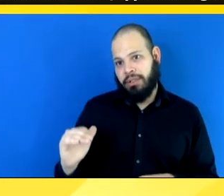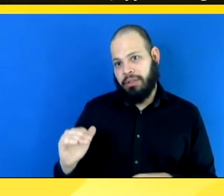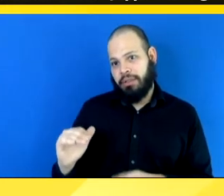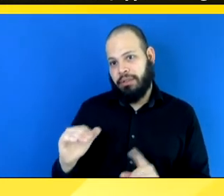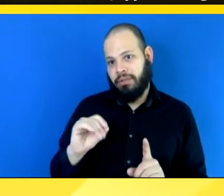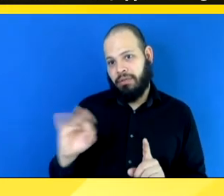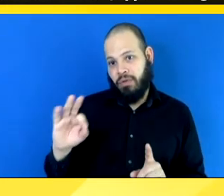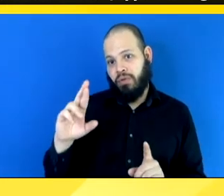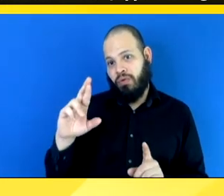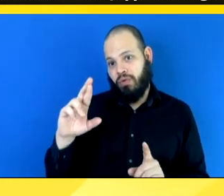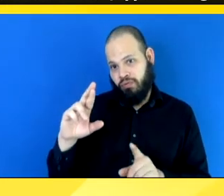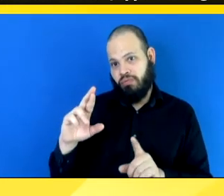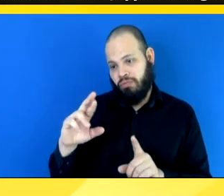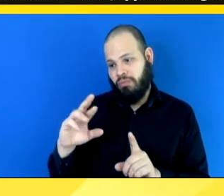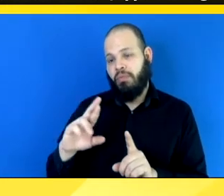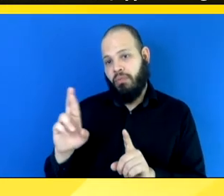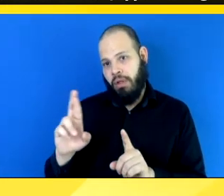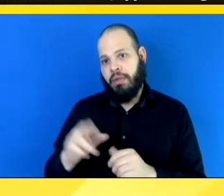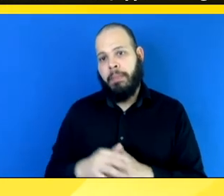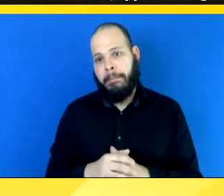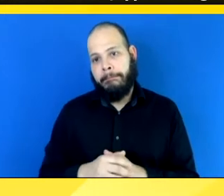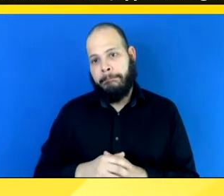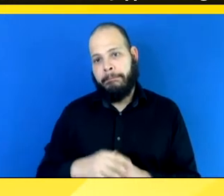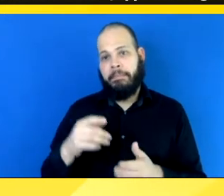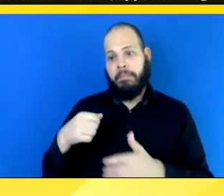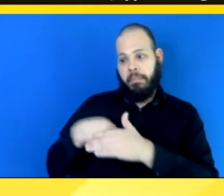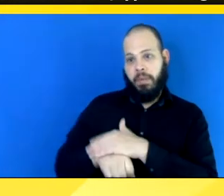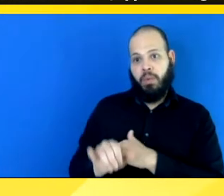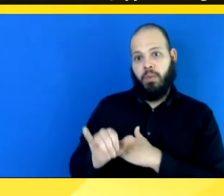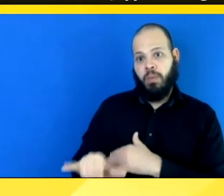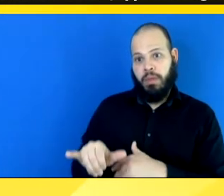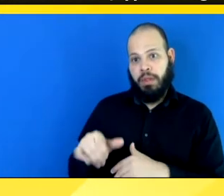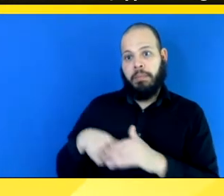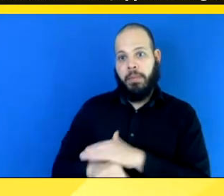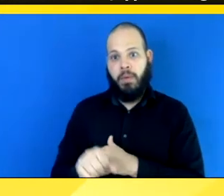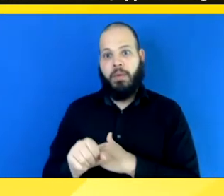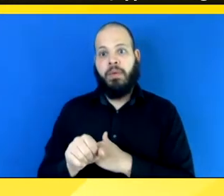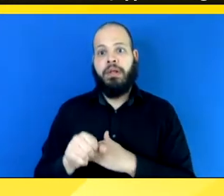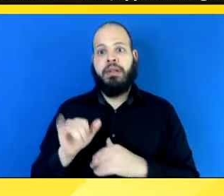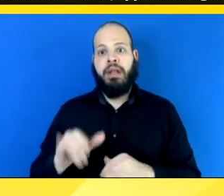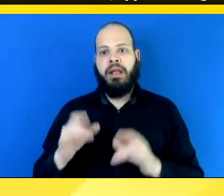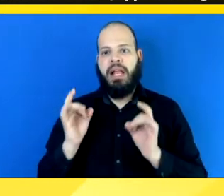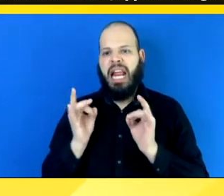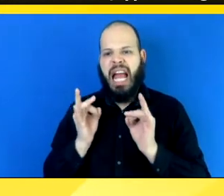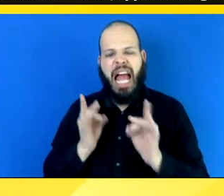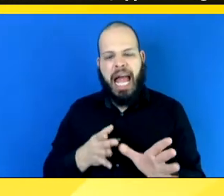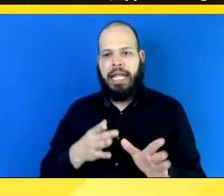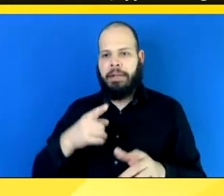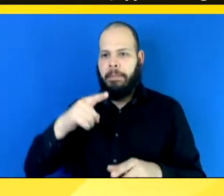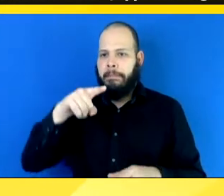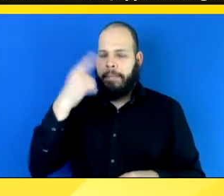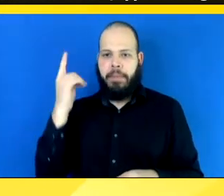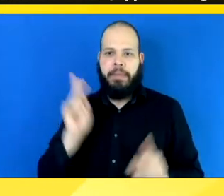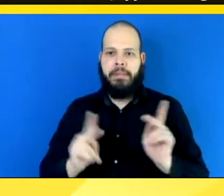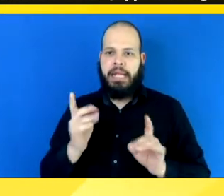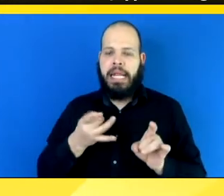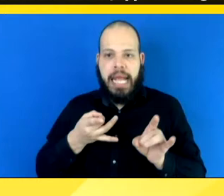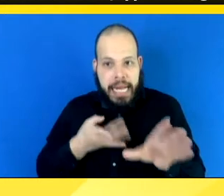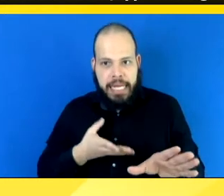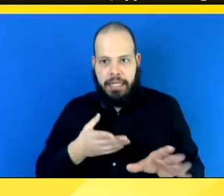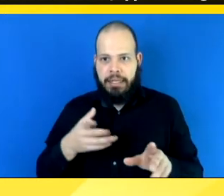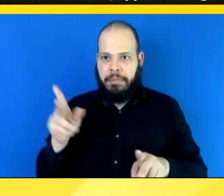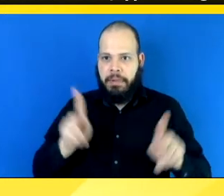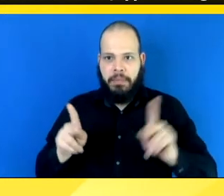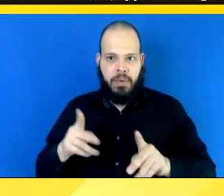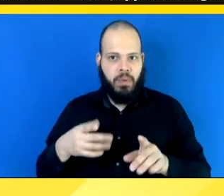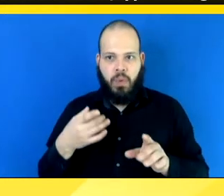racism is at its core is not just a hatred for Black people, but it's a hatred of humanity. It is an economic